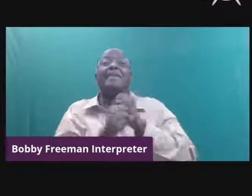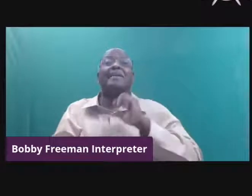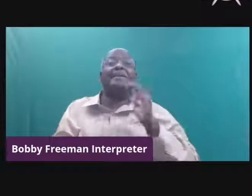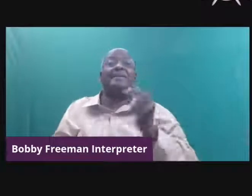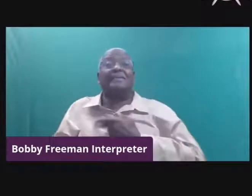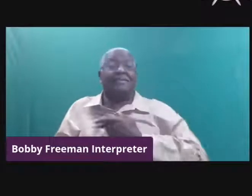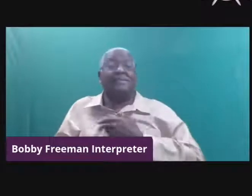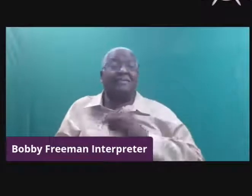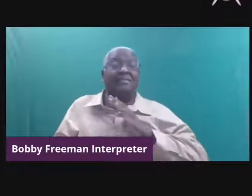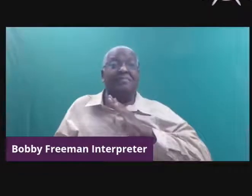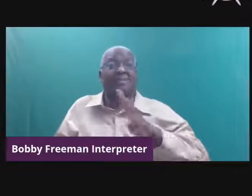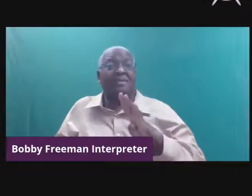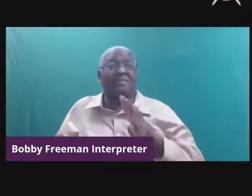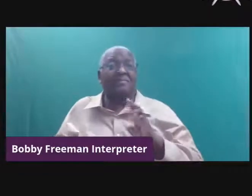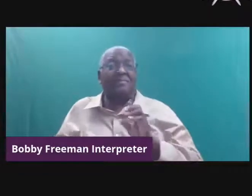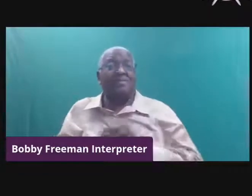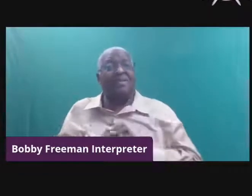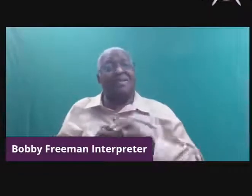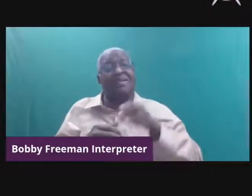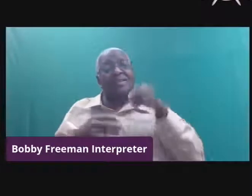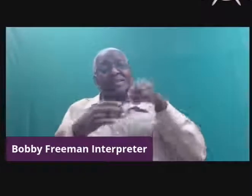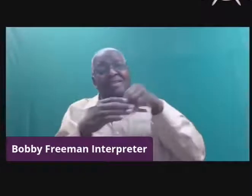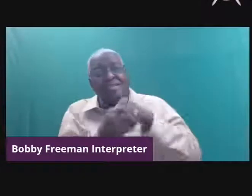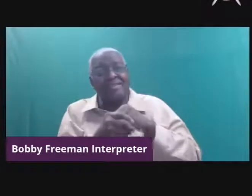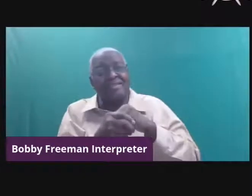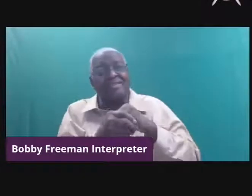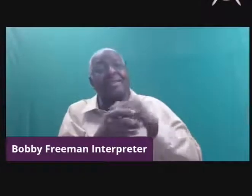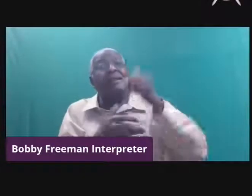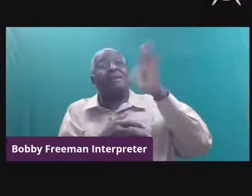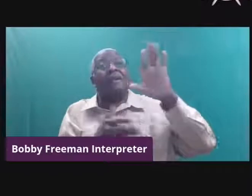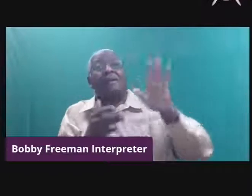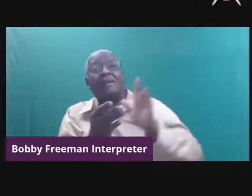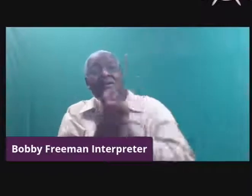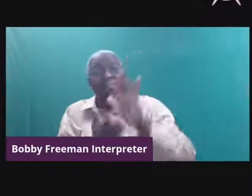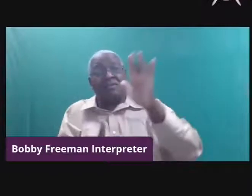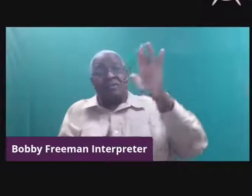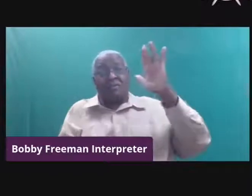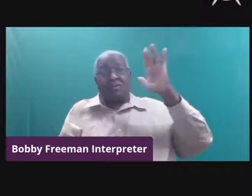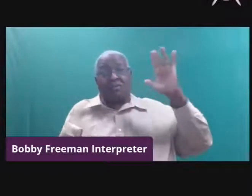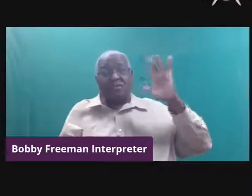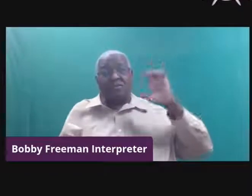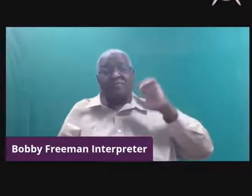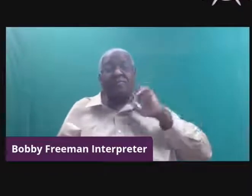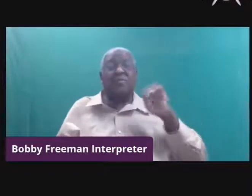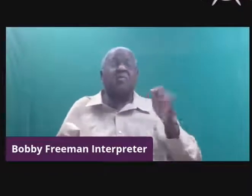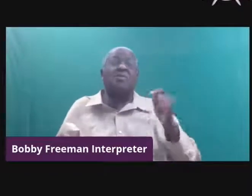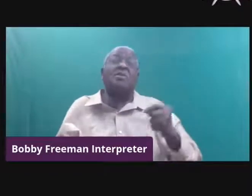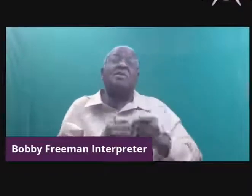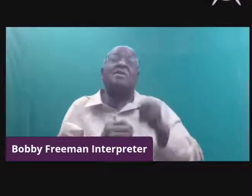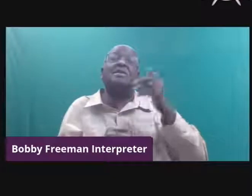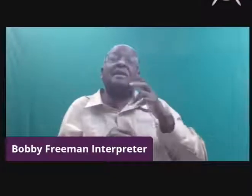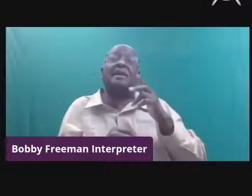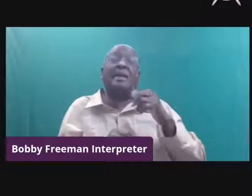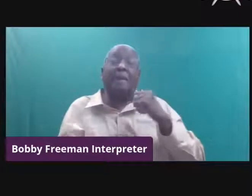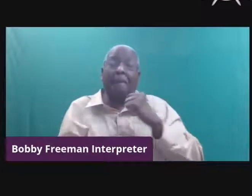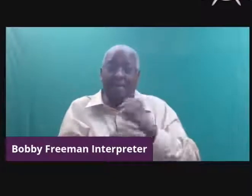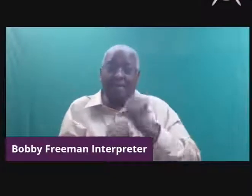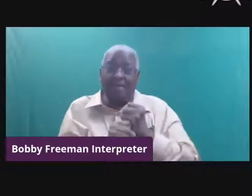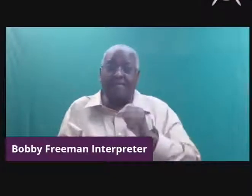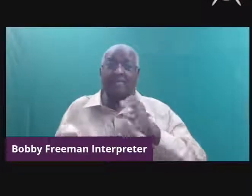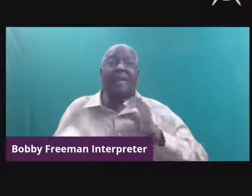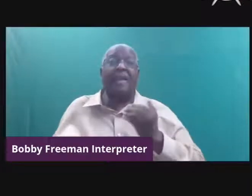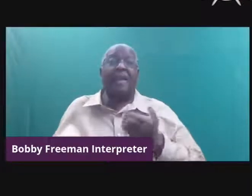in all of the glory and purpose God has for us when God created us. It's our